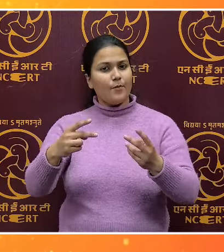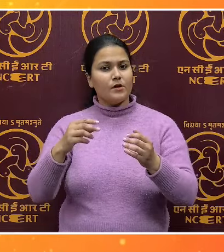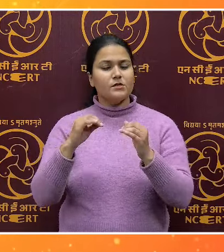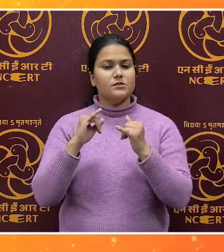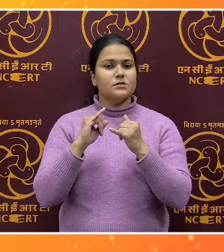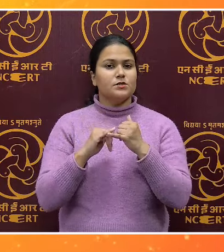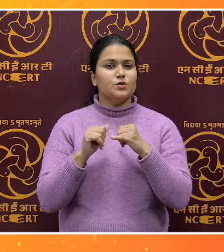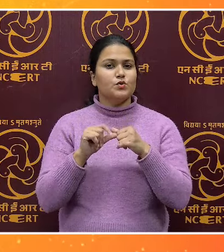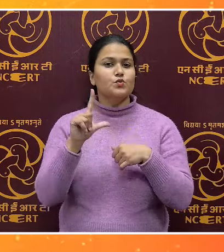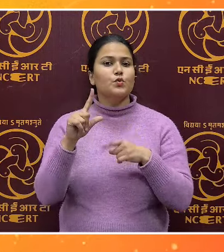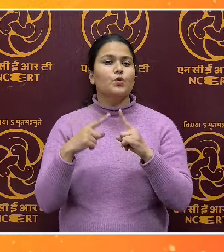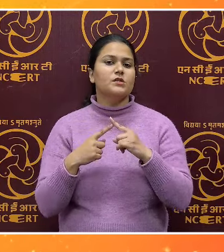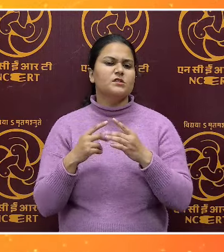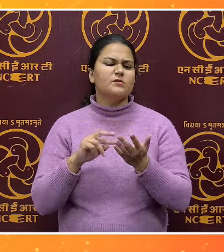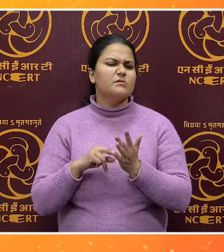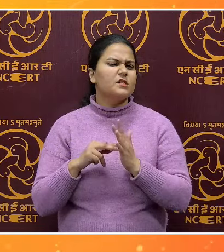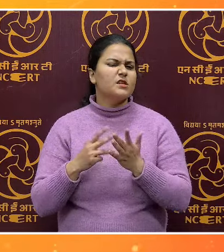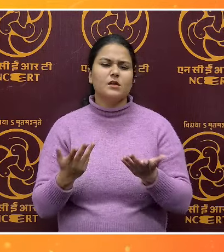example? Yeah.